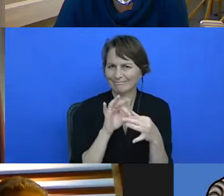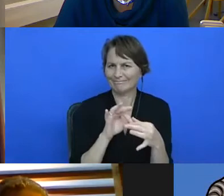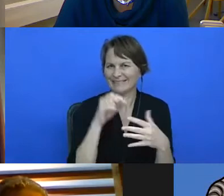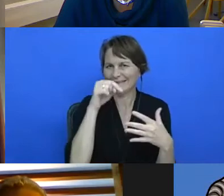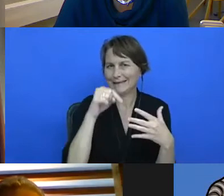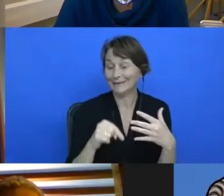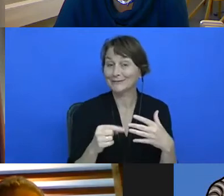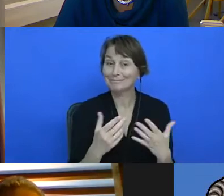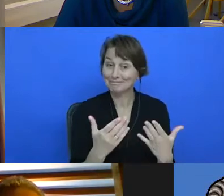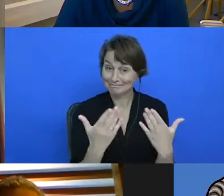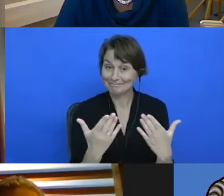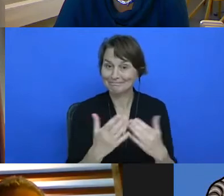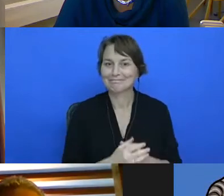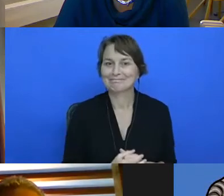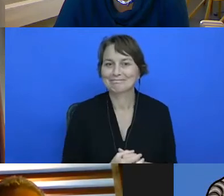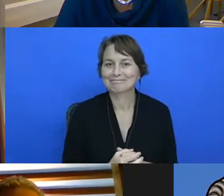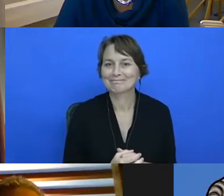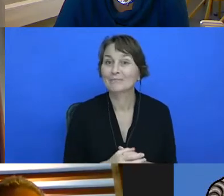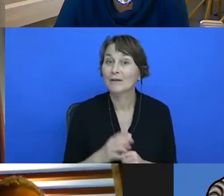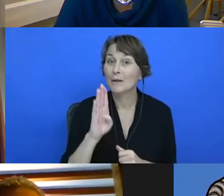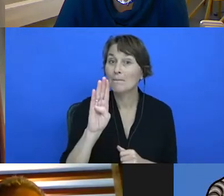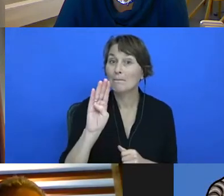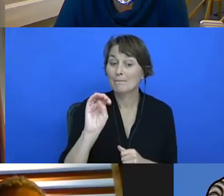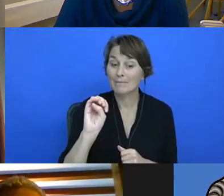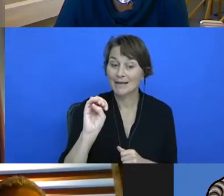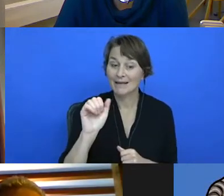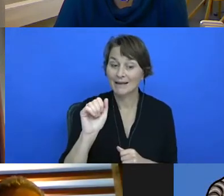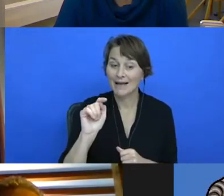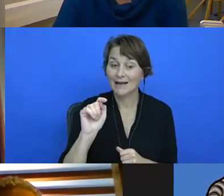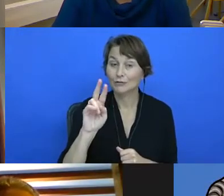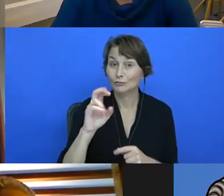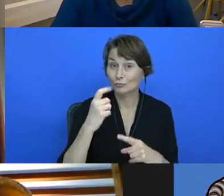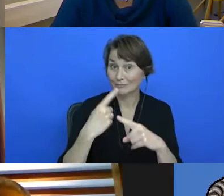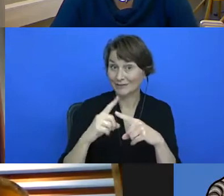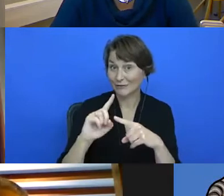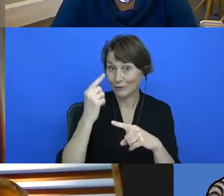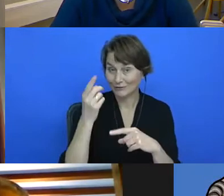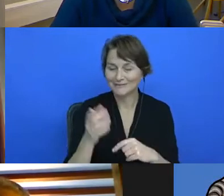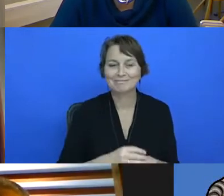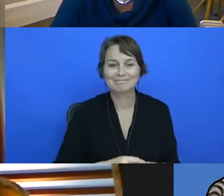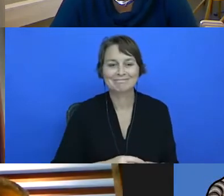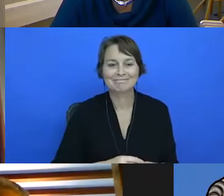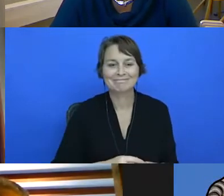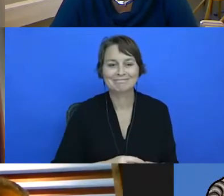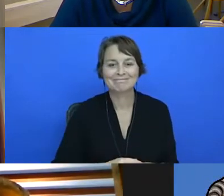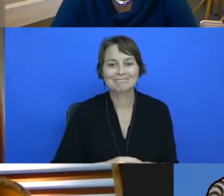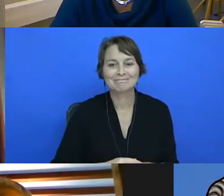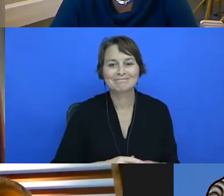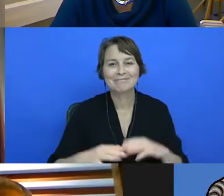Why don't you start, Beatrix? Hello, everybody. I'm Beatrix Busse from